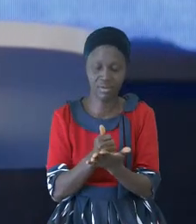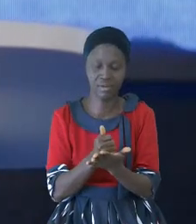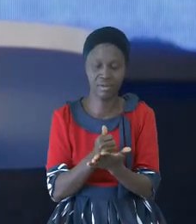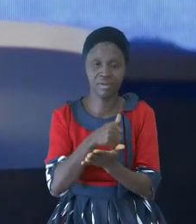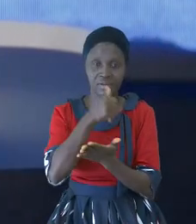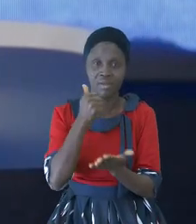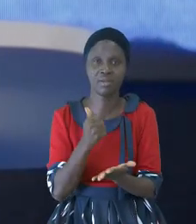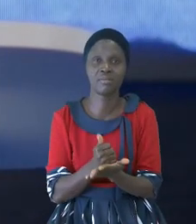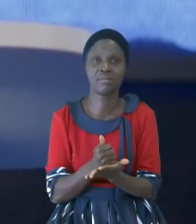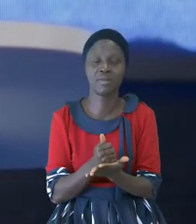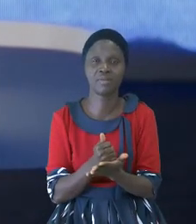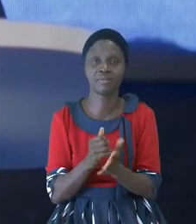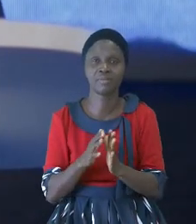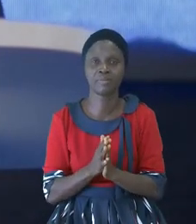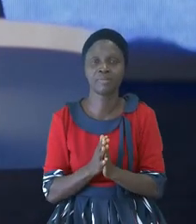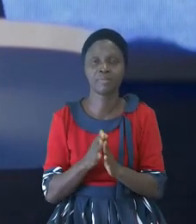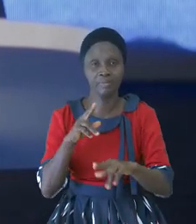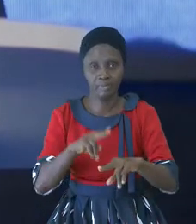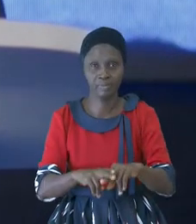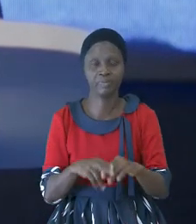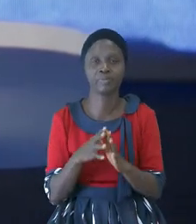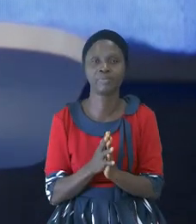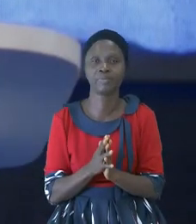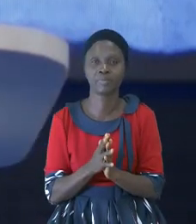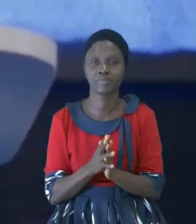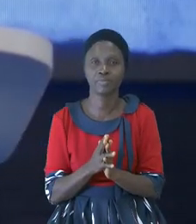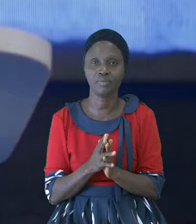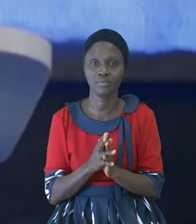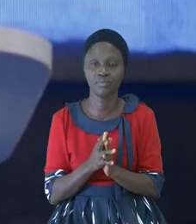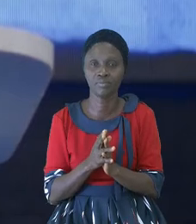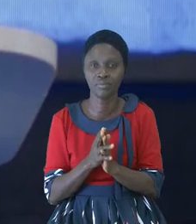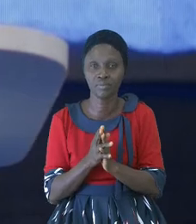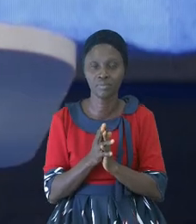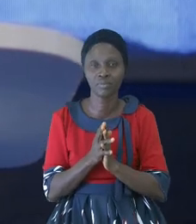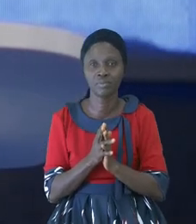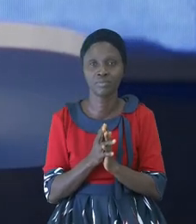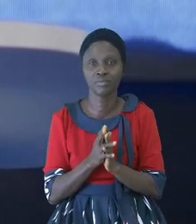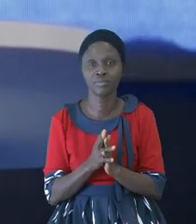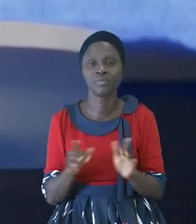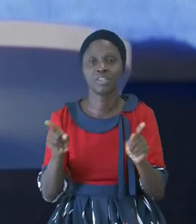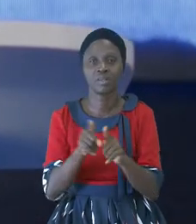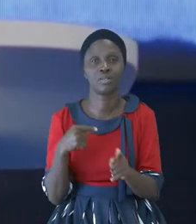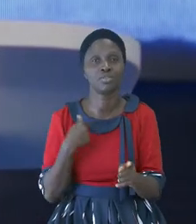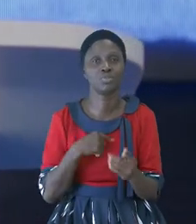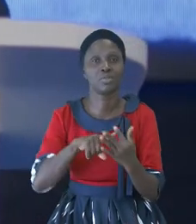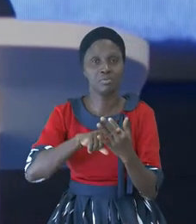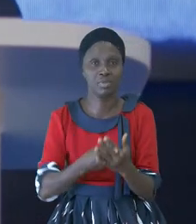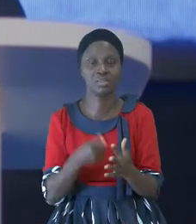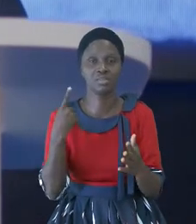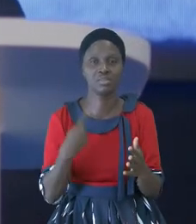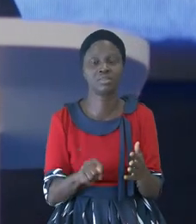Amen. Amen. Please, you can have your seat. As we begin the ministers